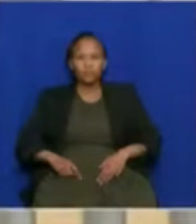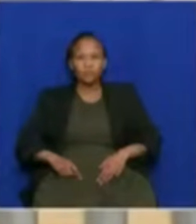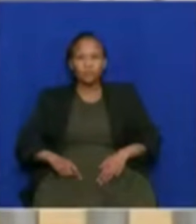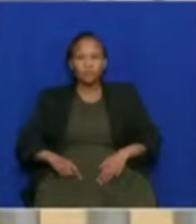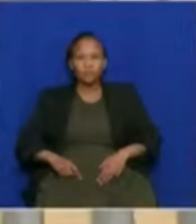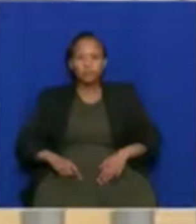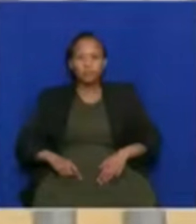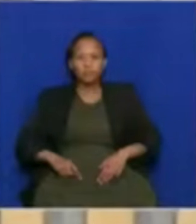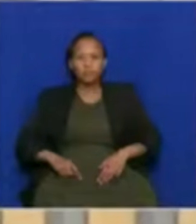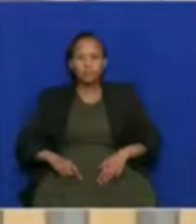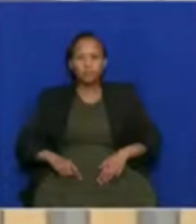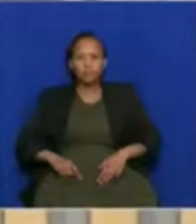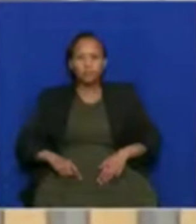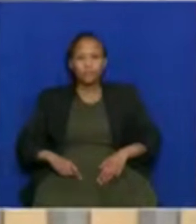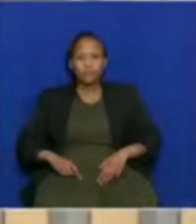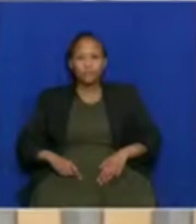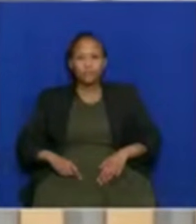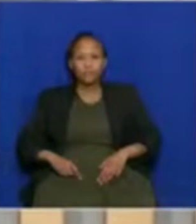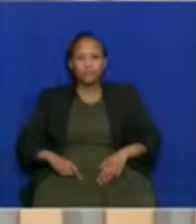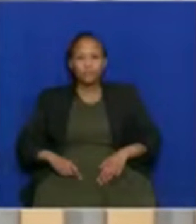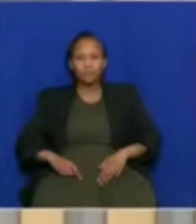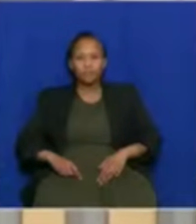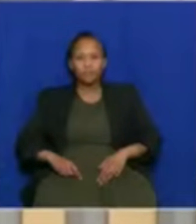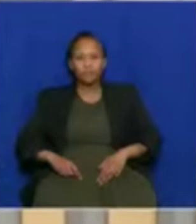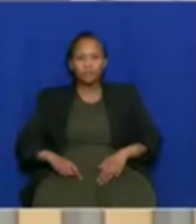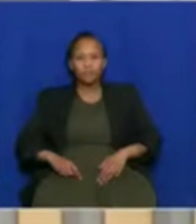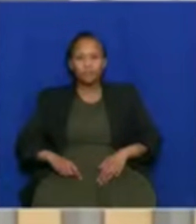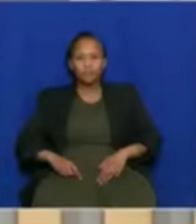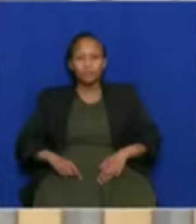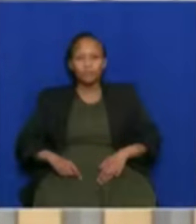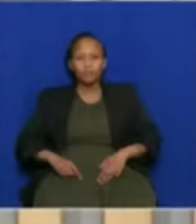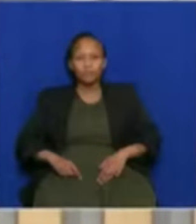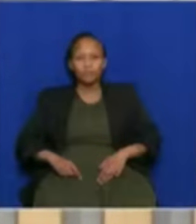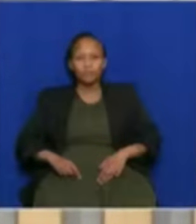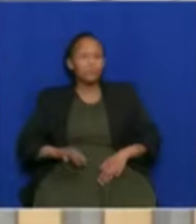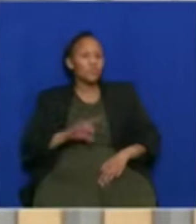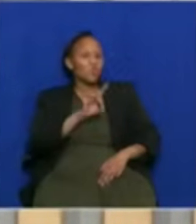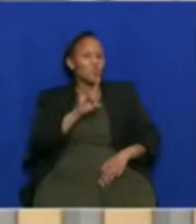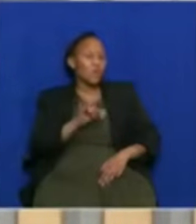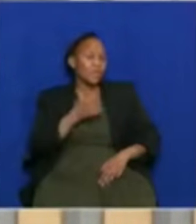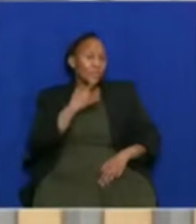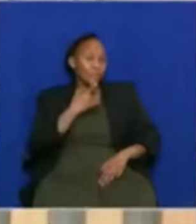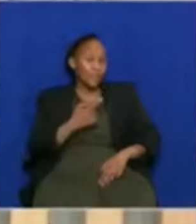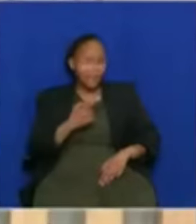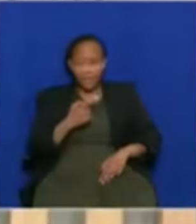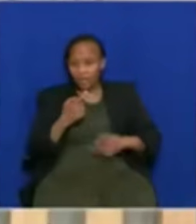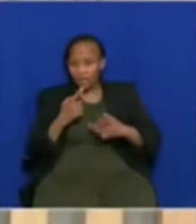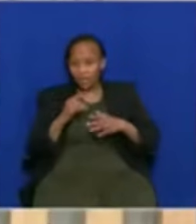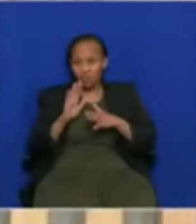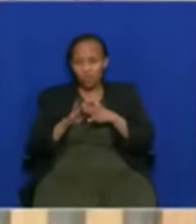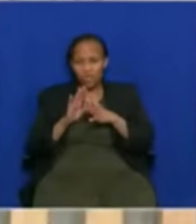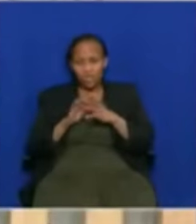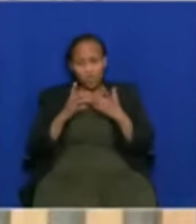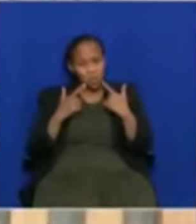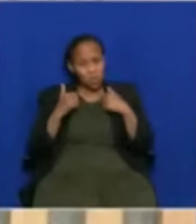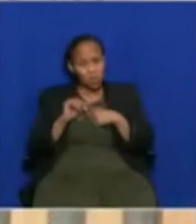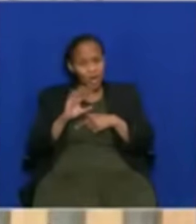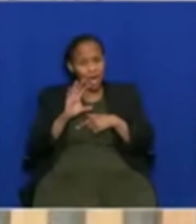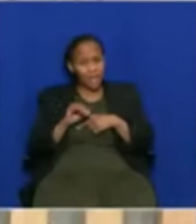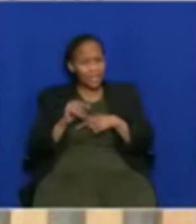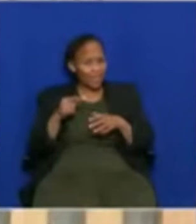Your question is, what made us request this? These specific documents on the 31st of